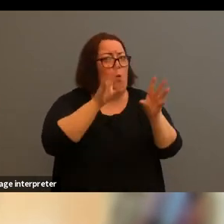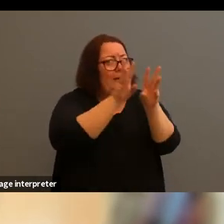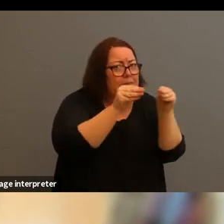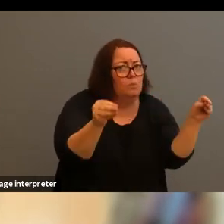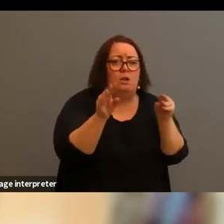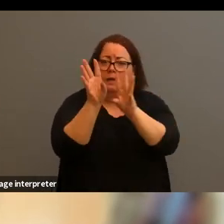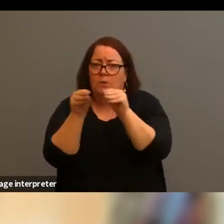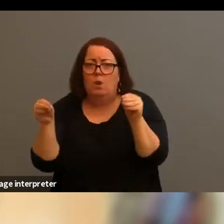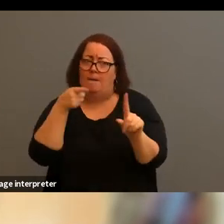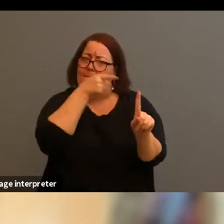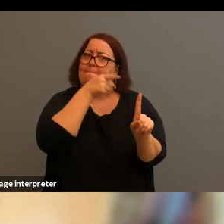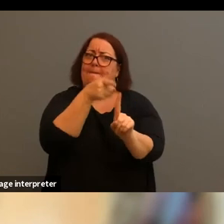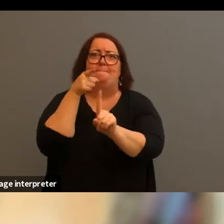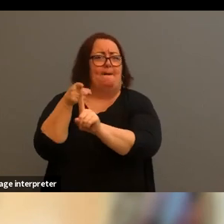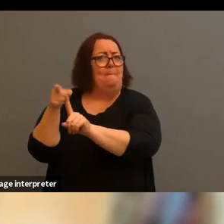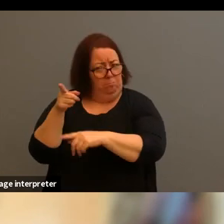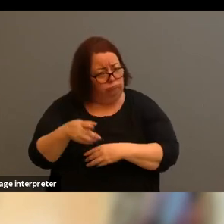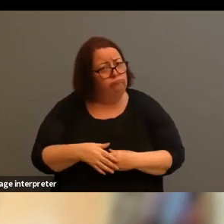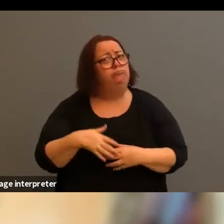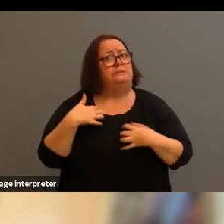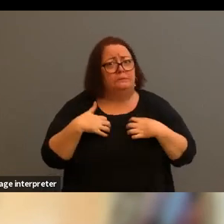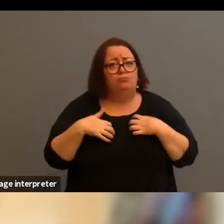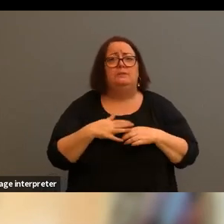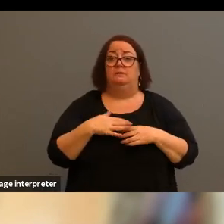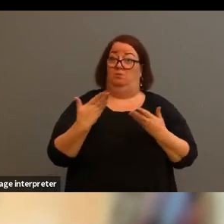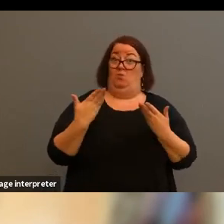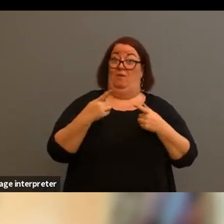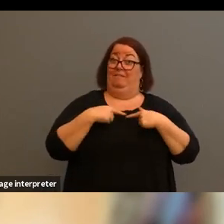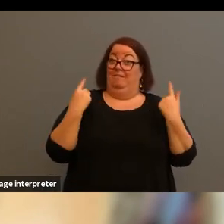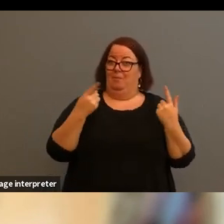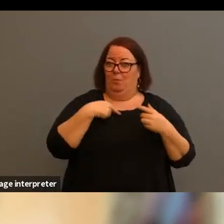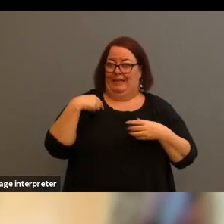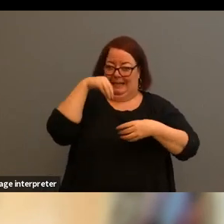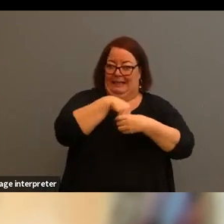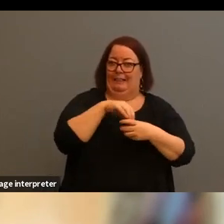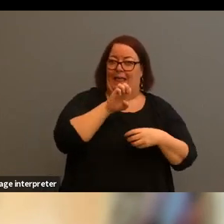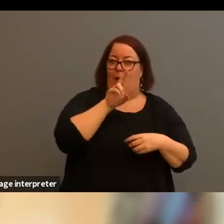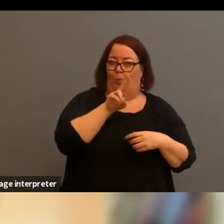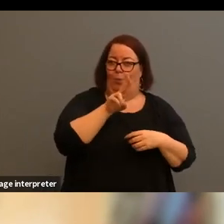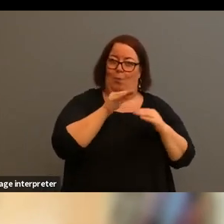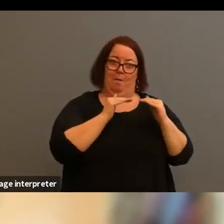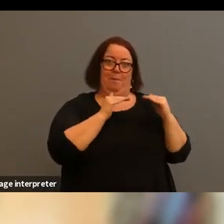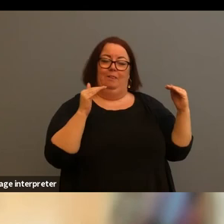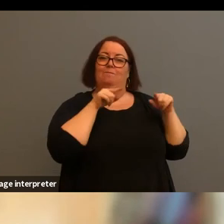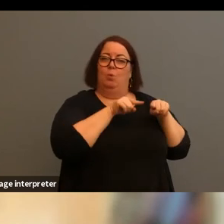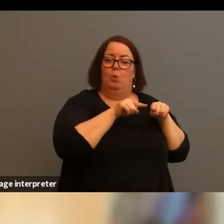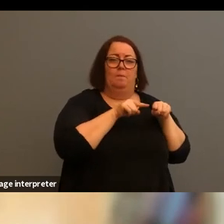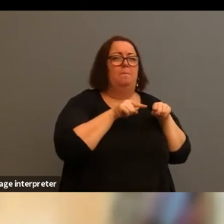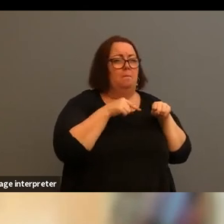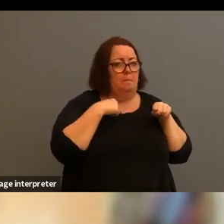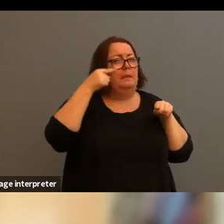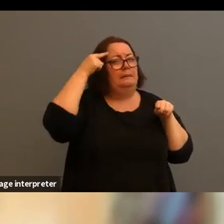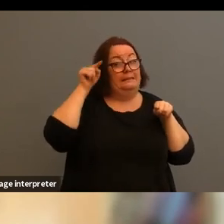For us acting in the European region, I think the legislation initiatives are very, very